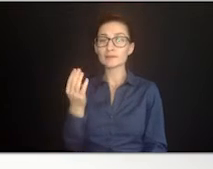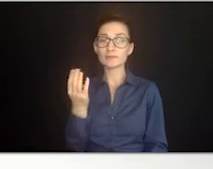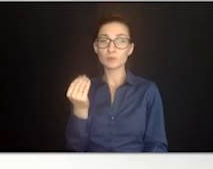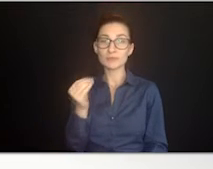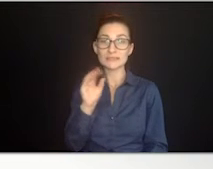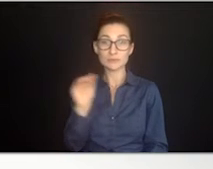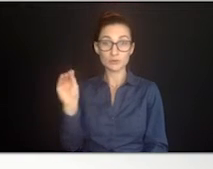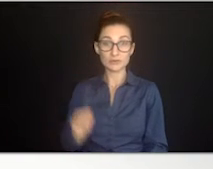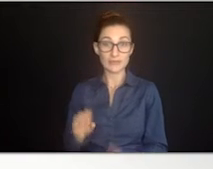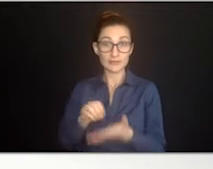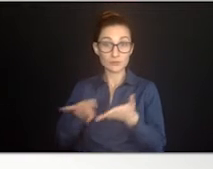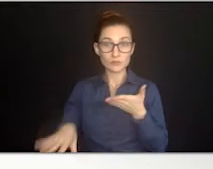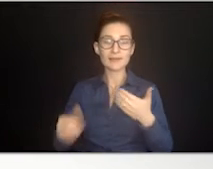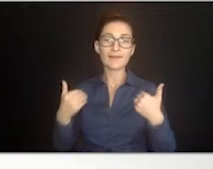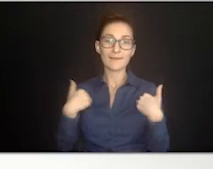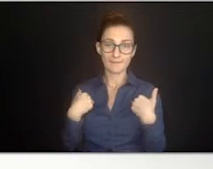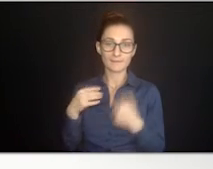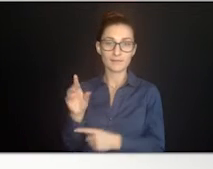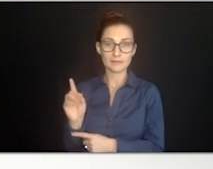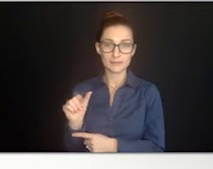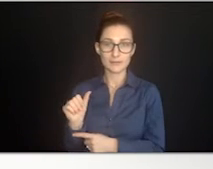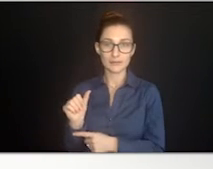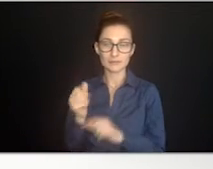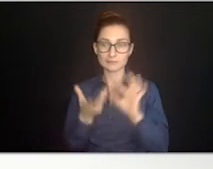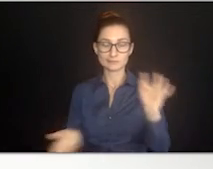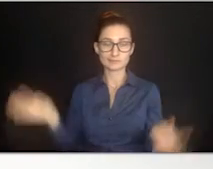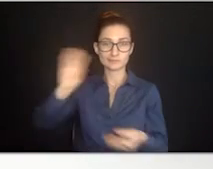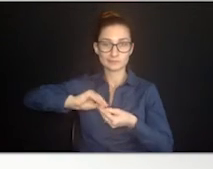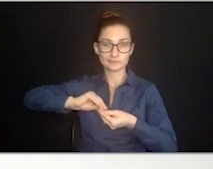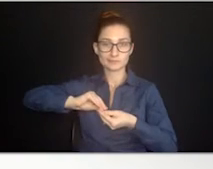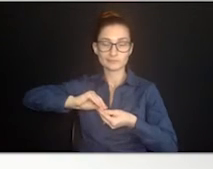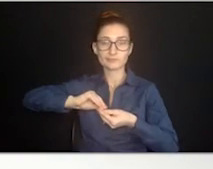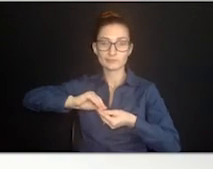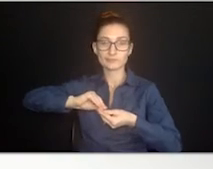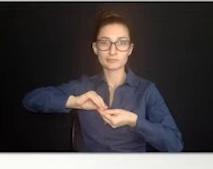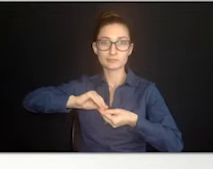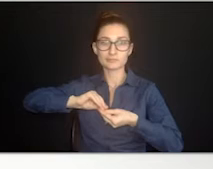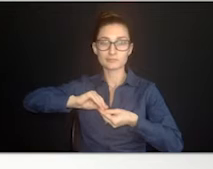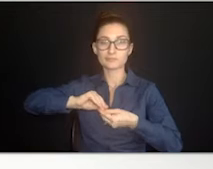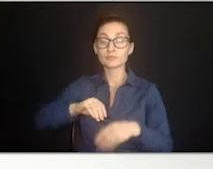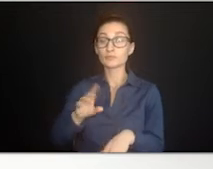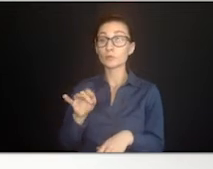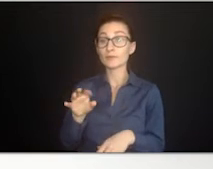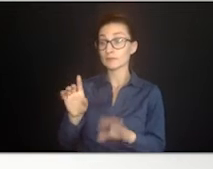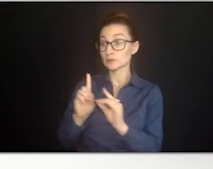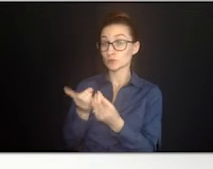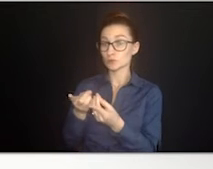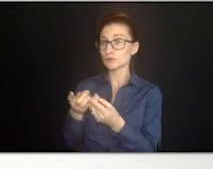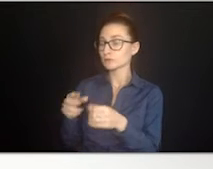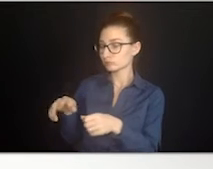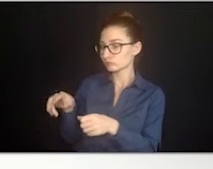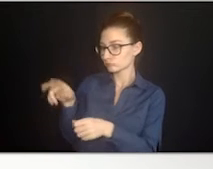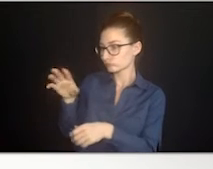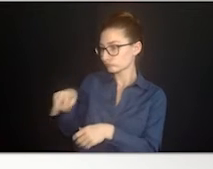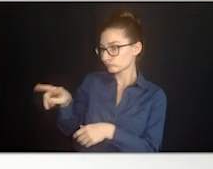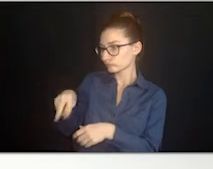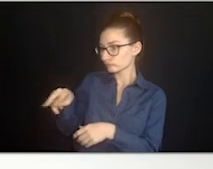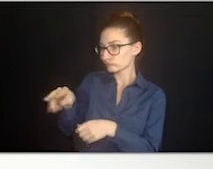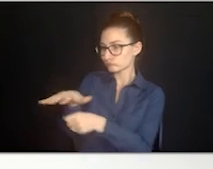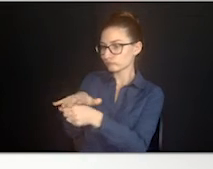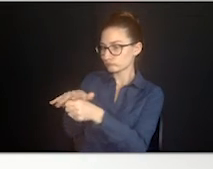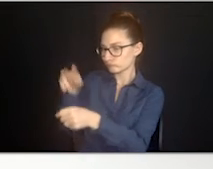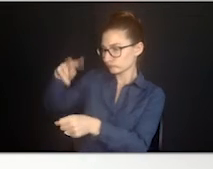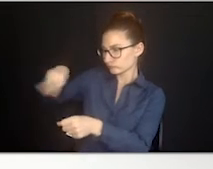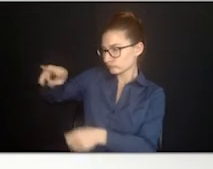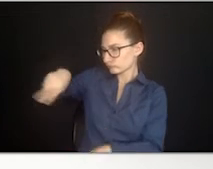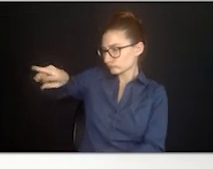of students are students with disabilities overall. So if you're looking at a district, all the students in a district, you kind